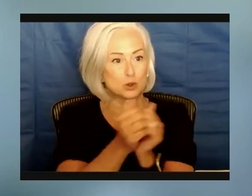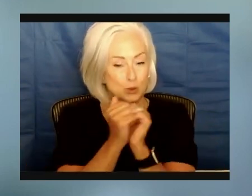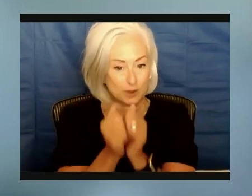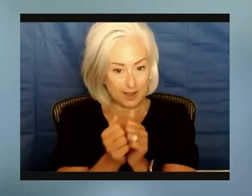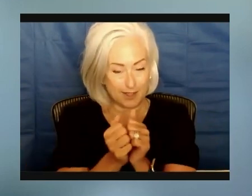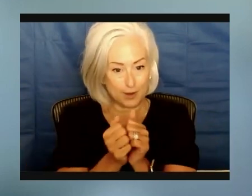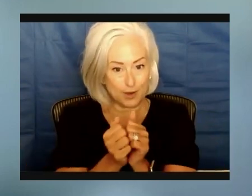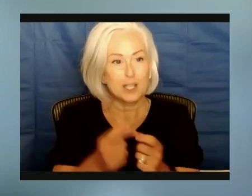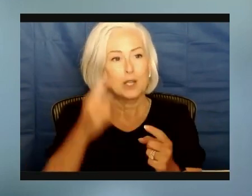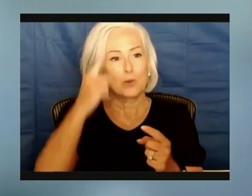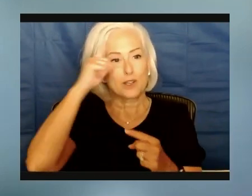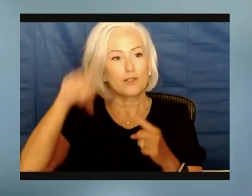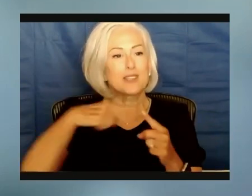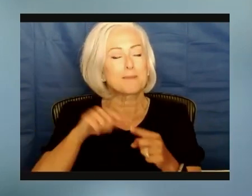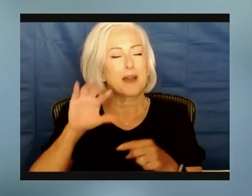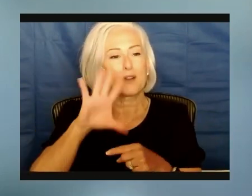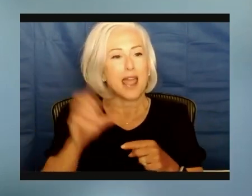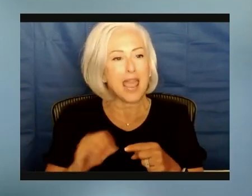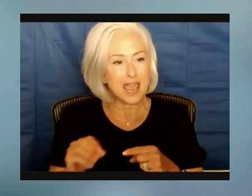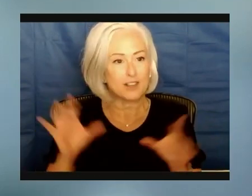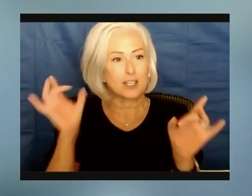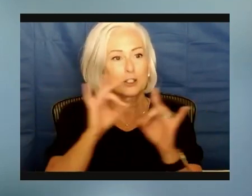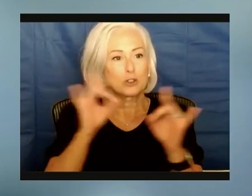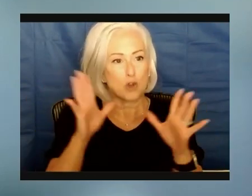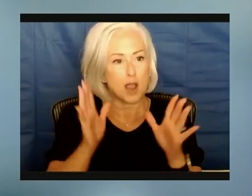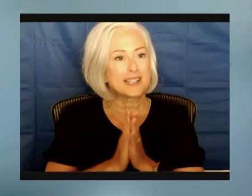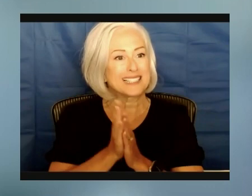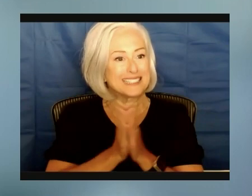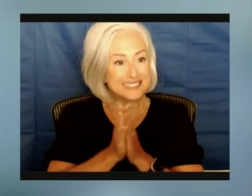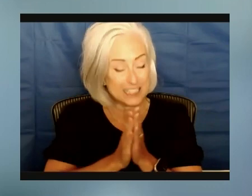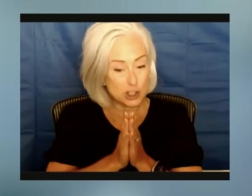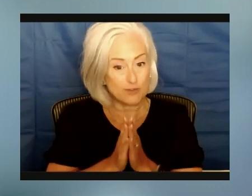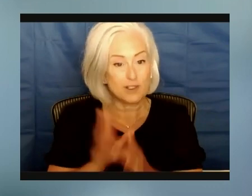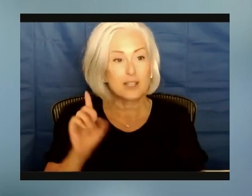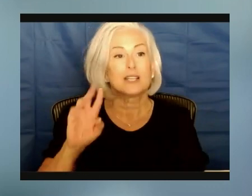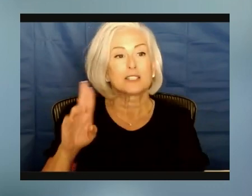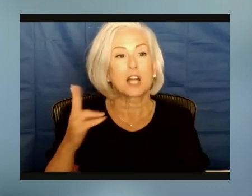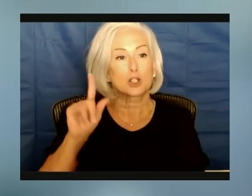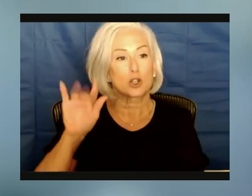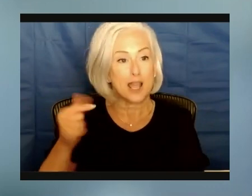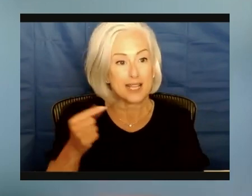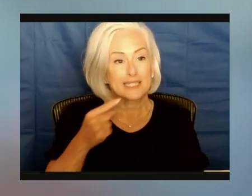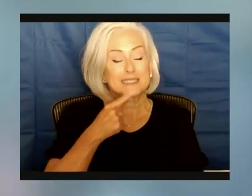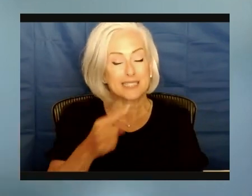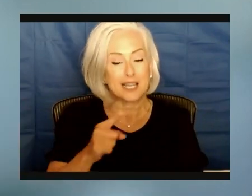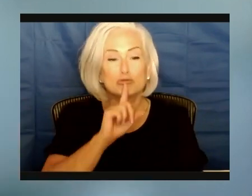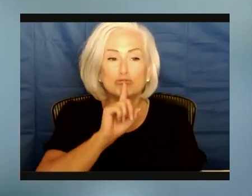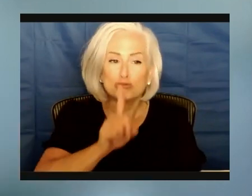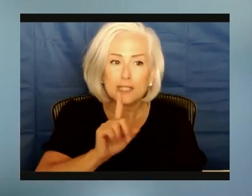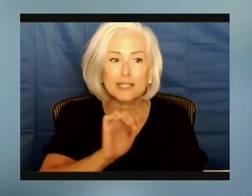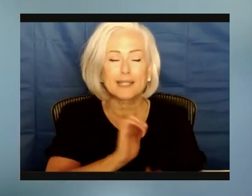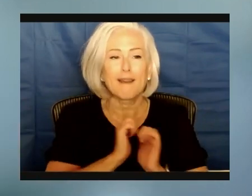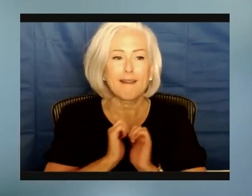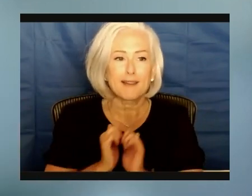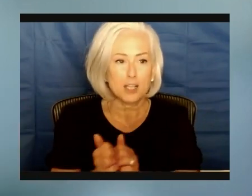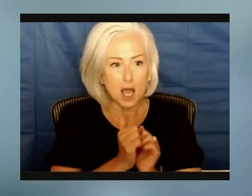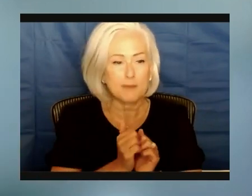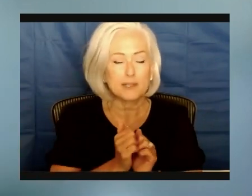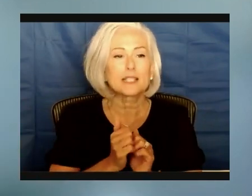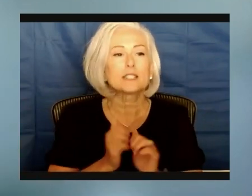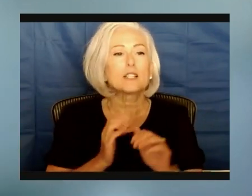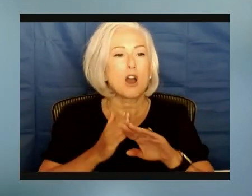Trauma Initiative in total, Dr. Heddings touched on this, but it is a combination of a post-grad